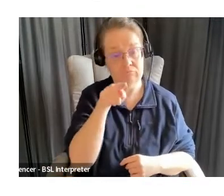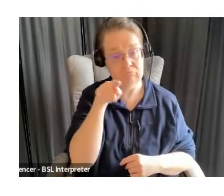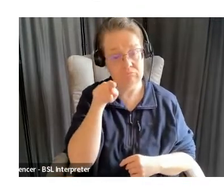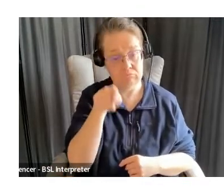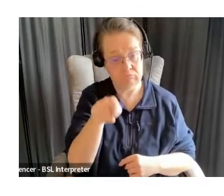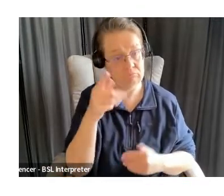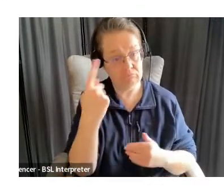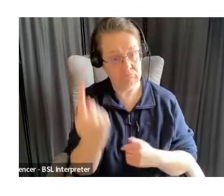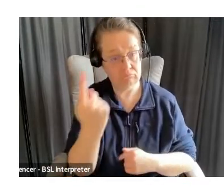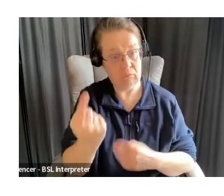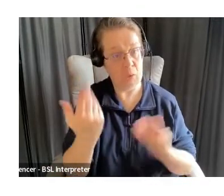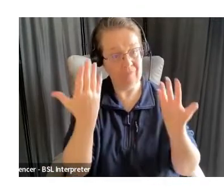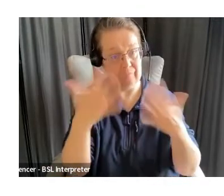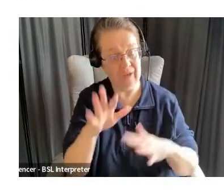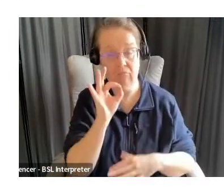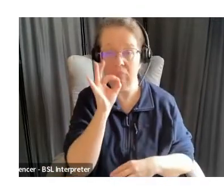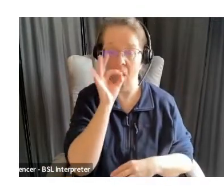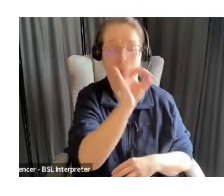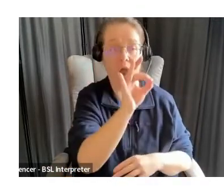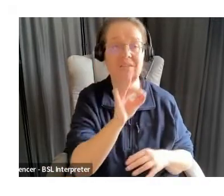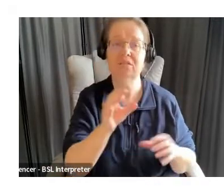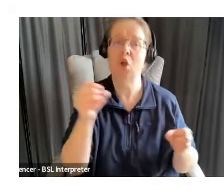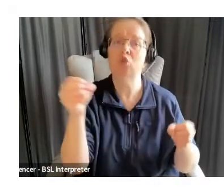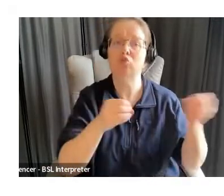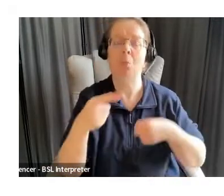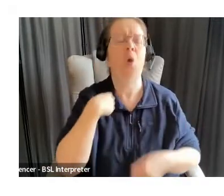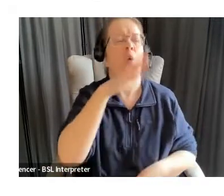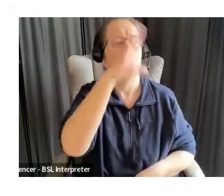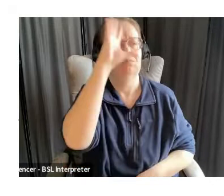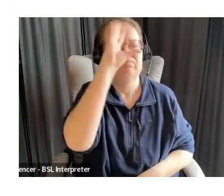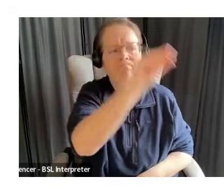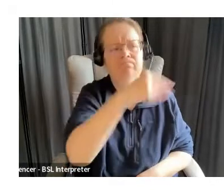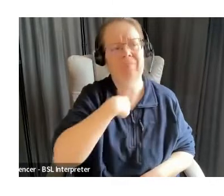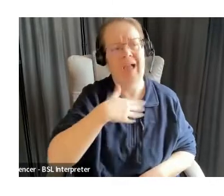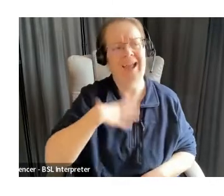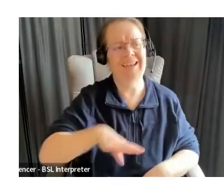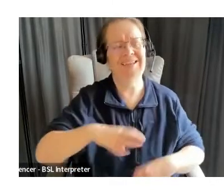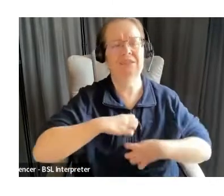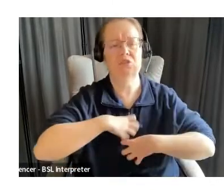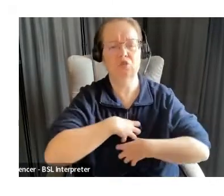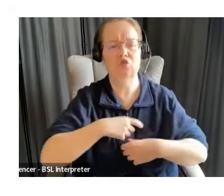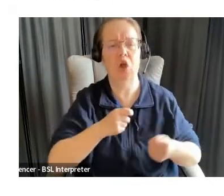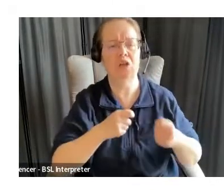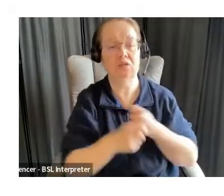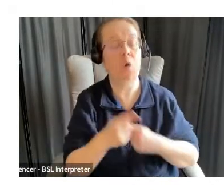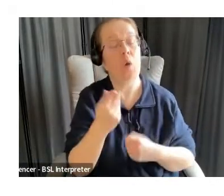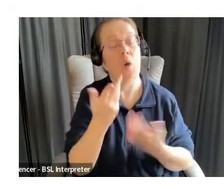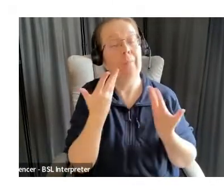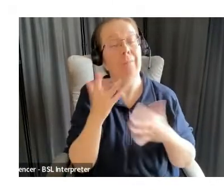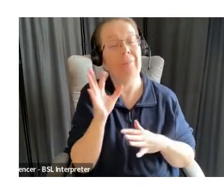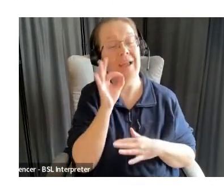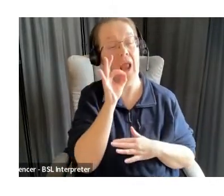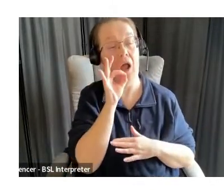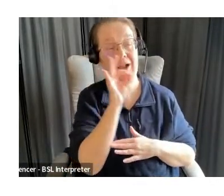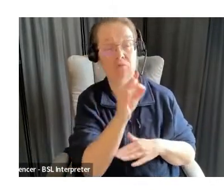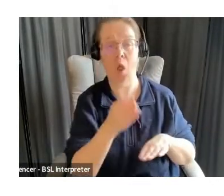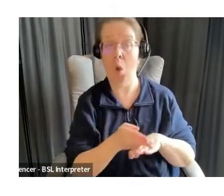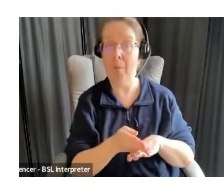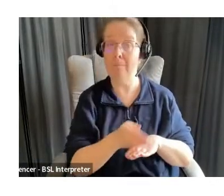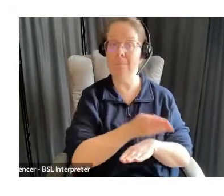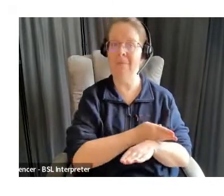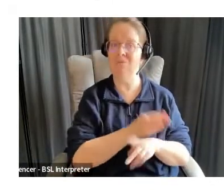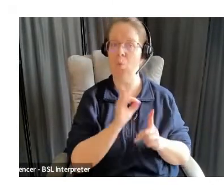for adjustments throughout the recruitment process? And in particular, have you requested them prior to your